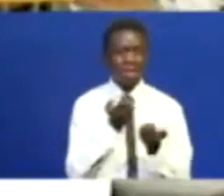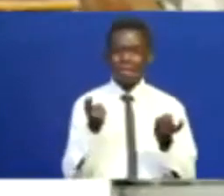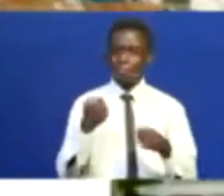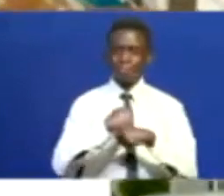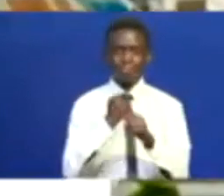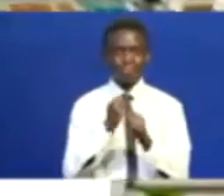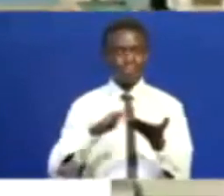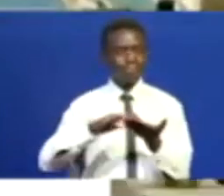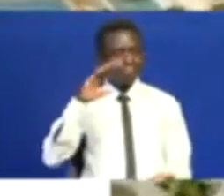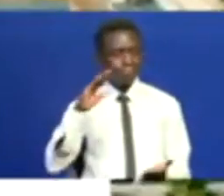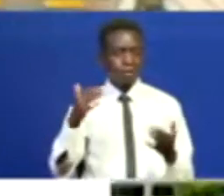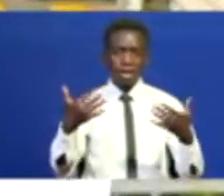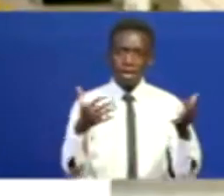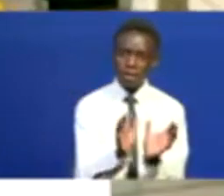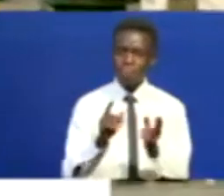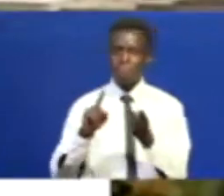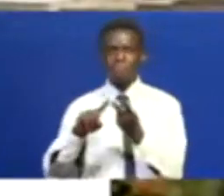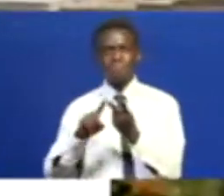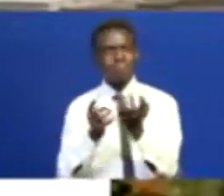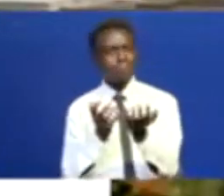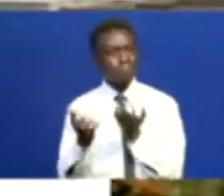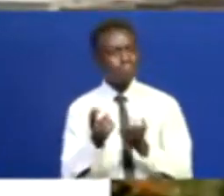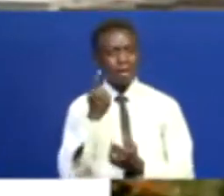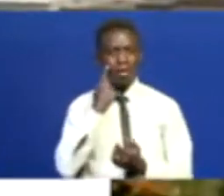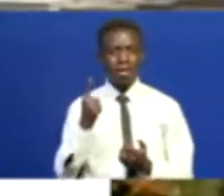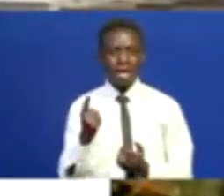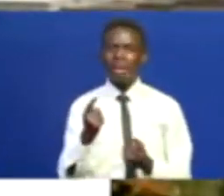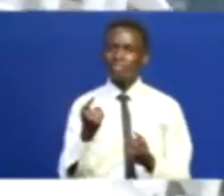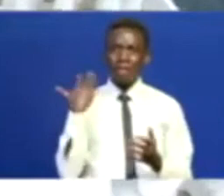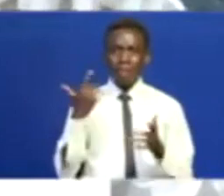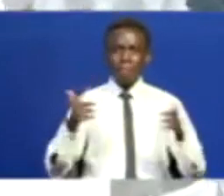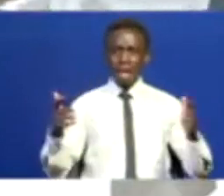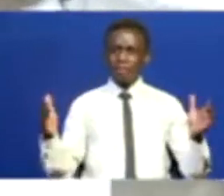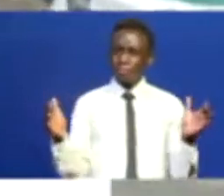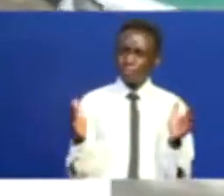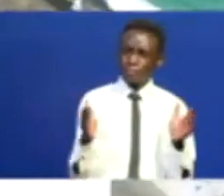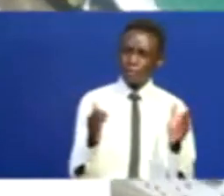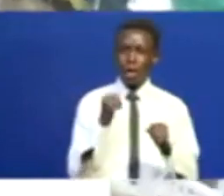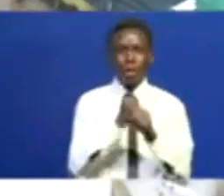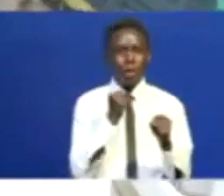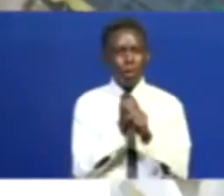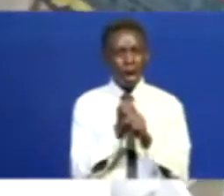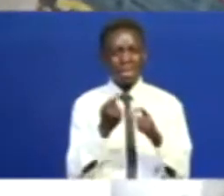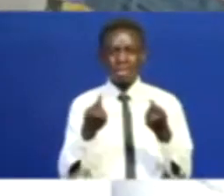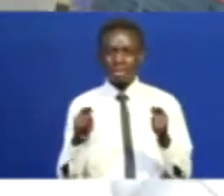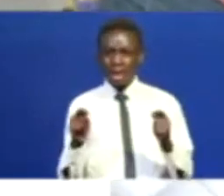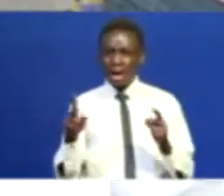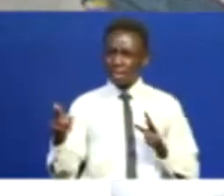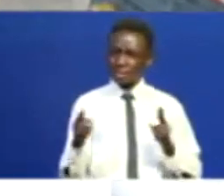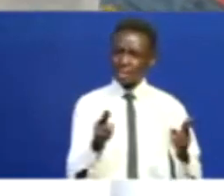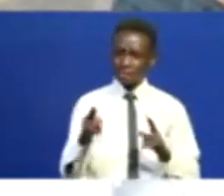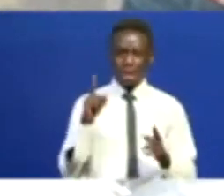companies and businesses downsize, rationalize their workforce, and retweak their business model in order to